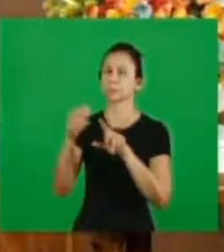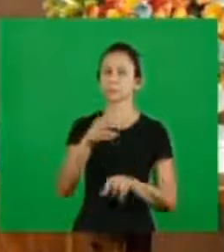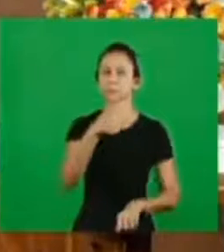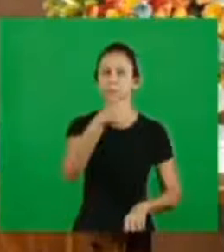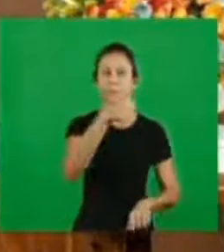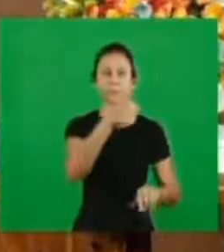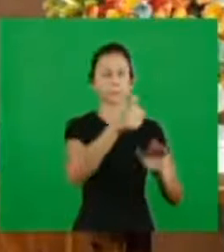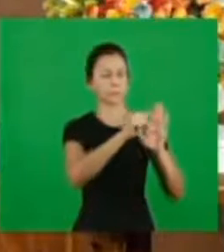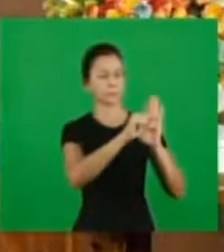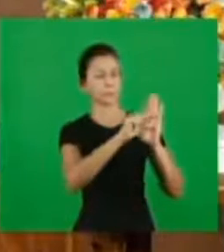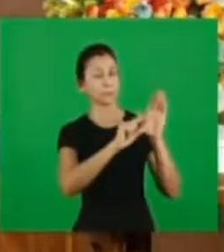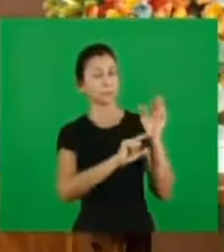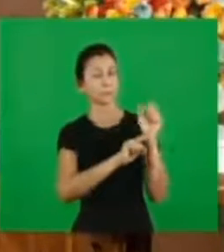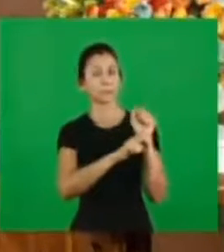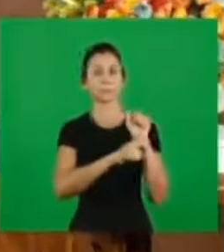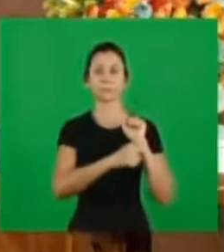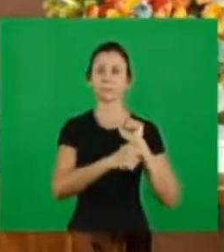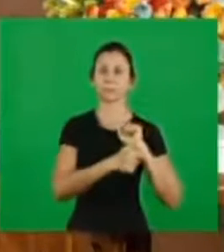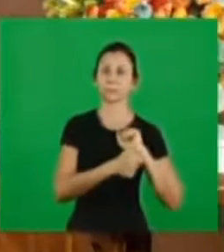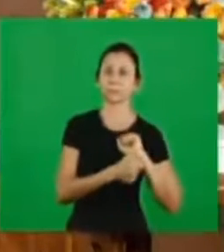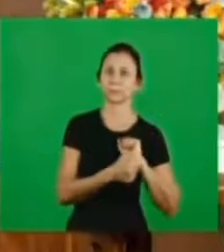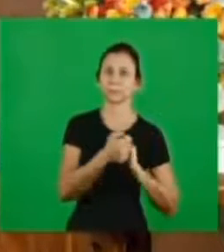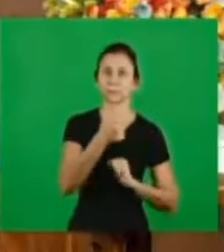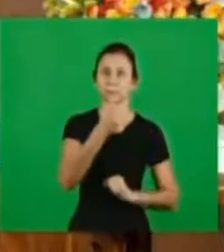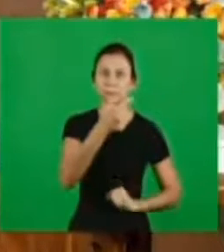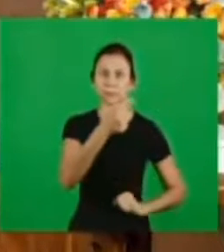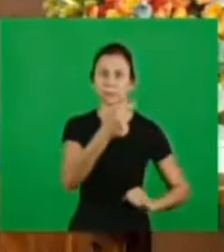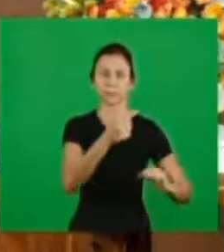the first verse.